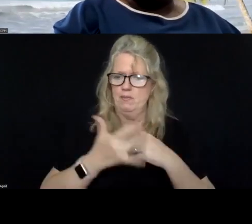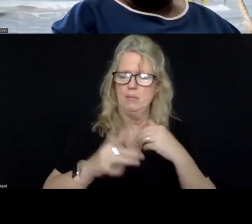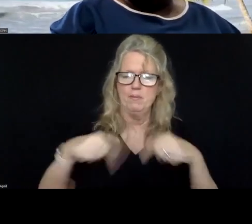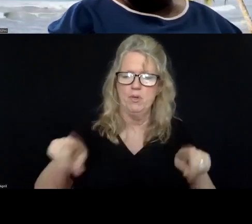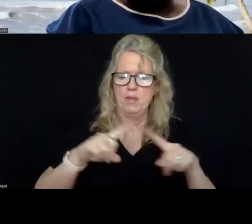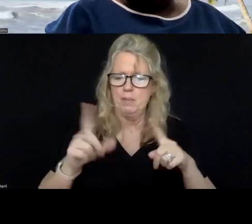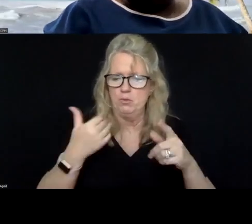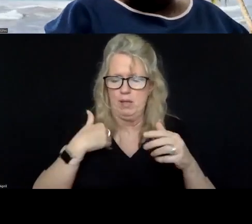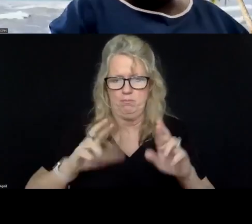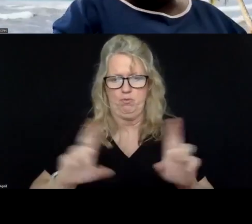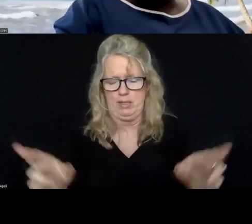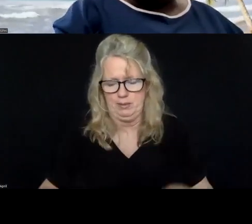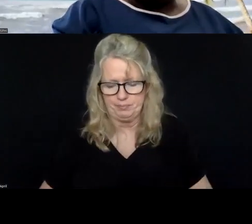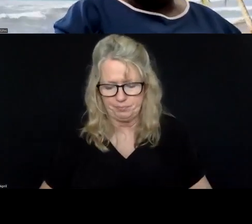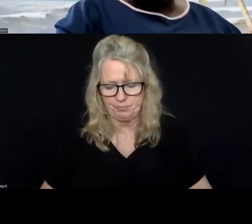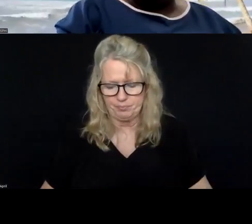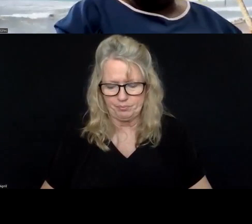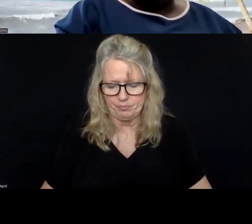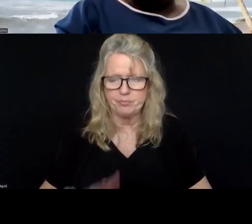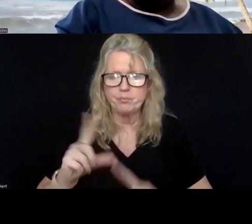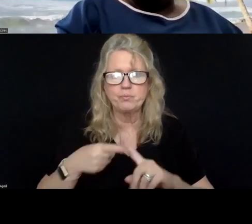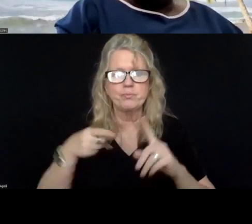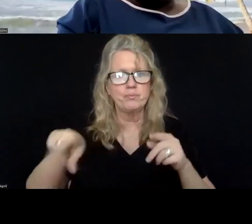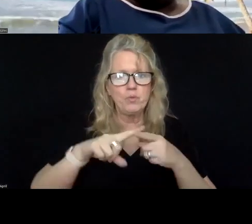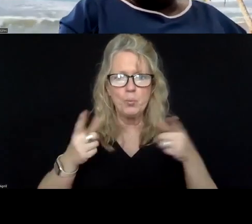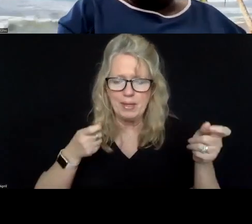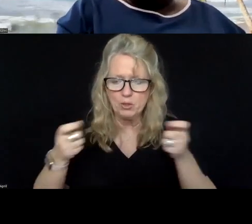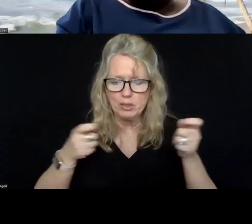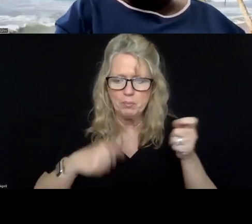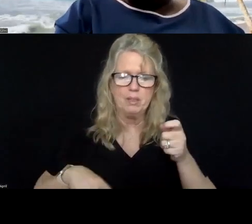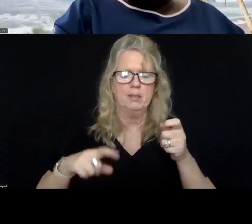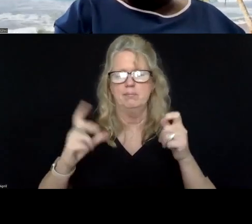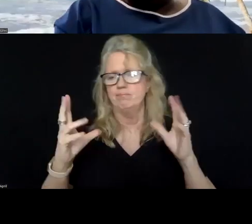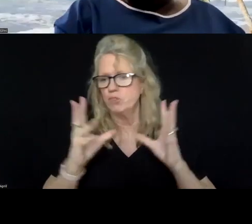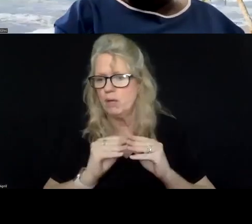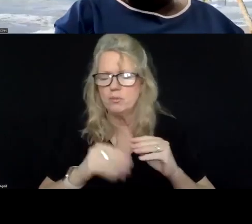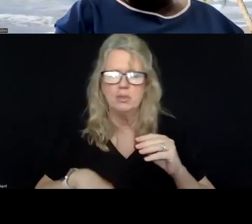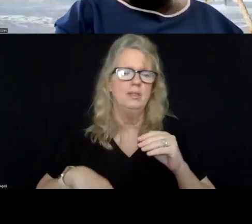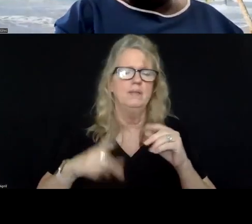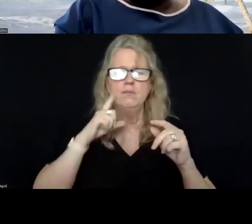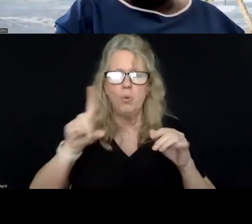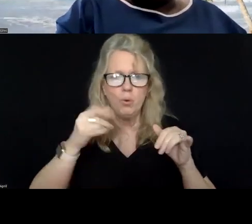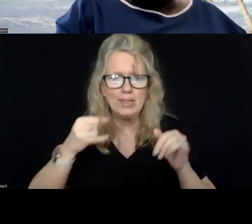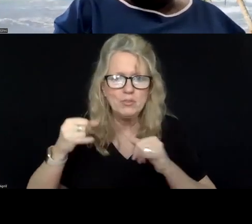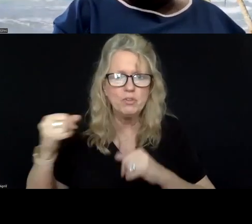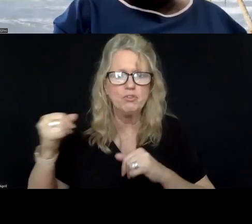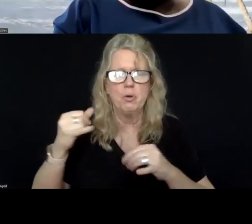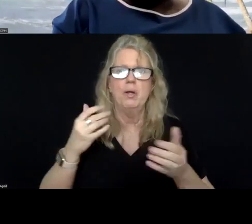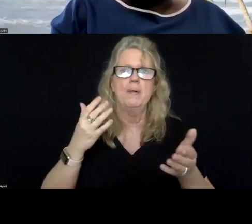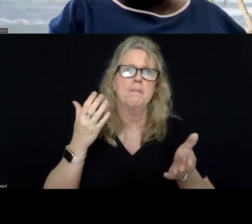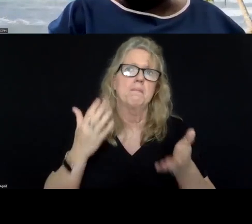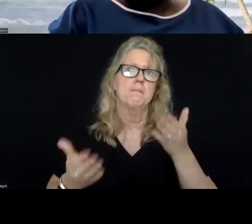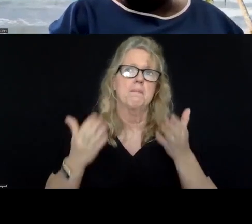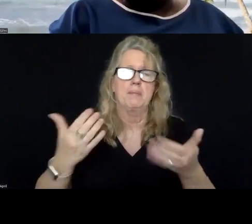have at their fingertips when they are dealing with conference sessions of individuals who may